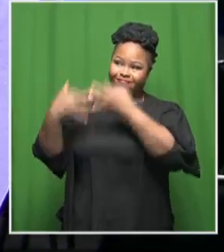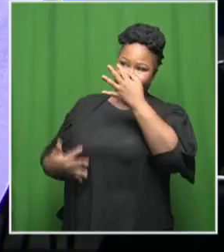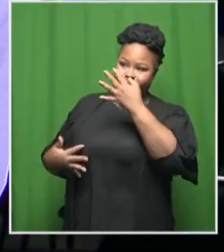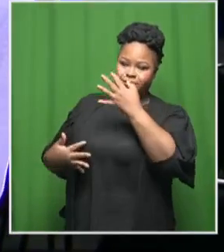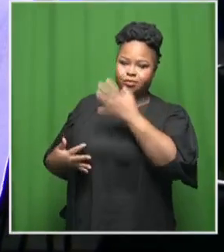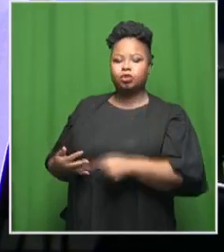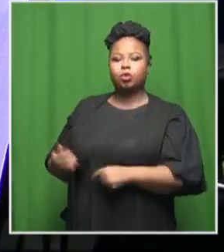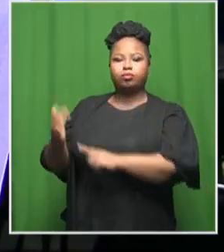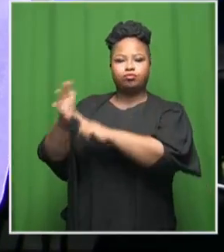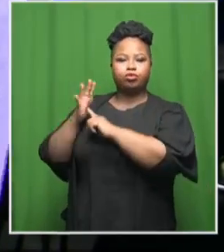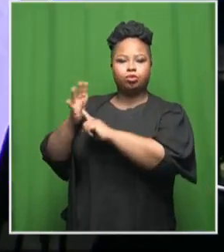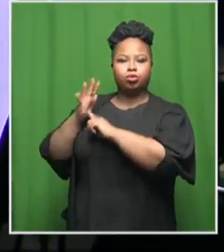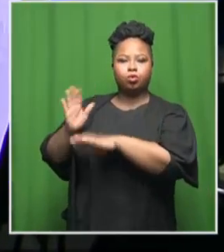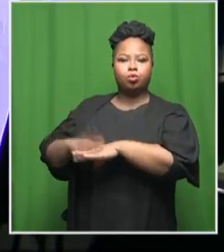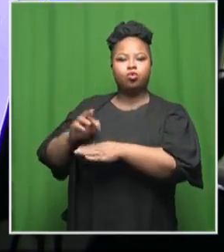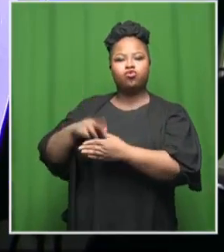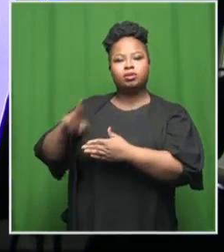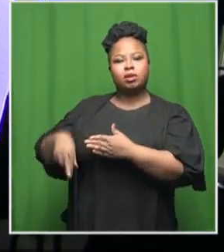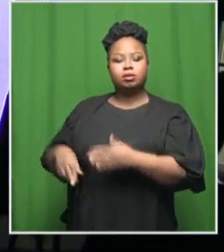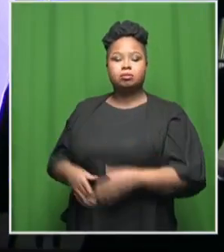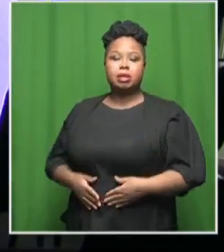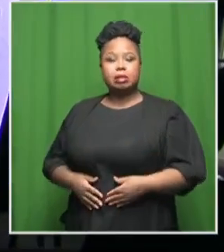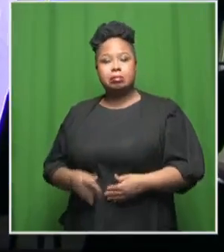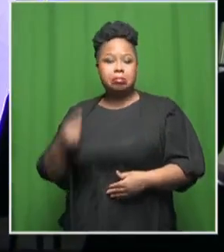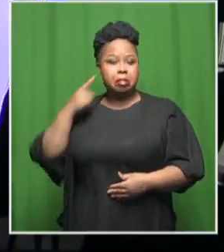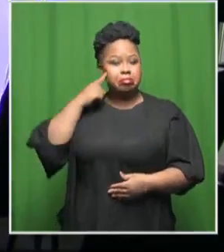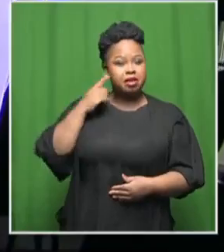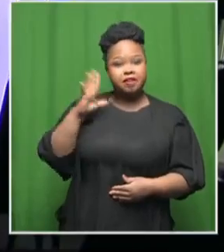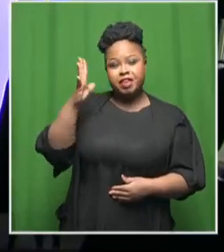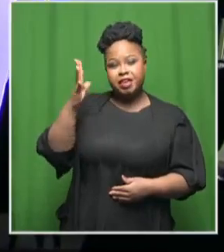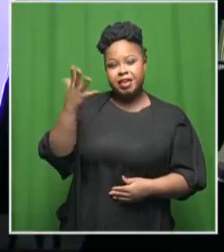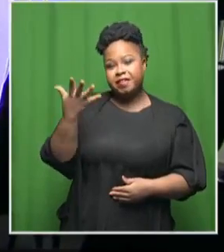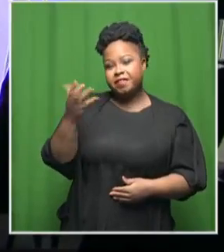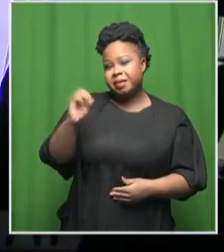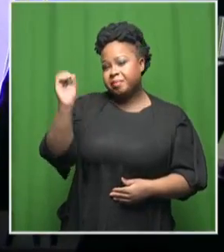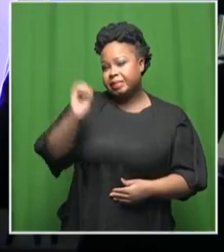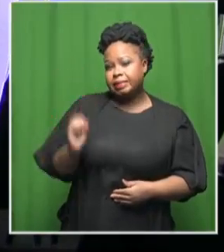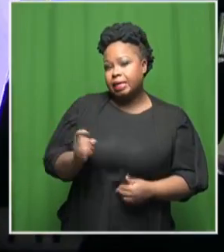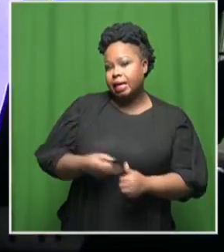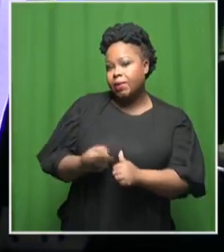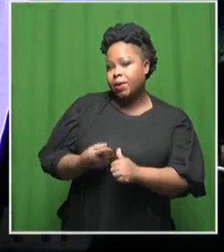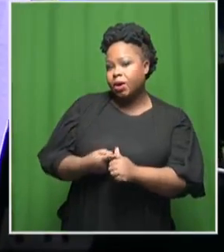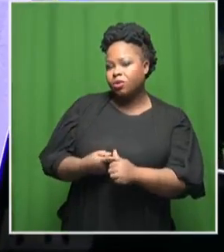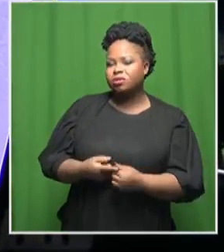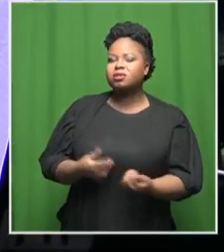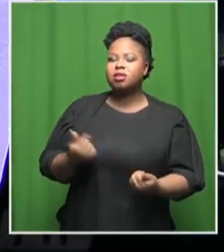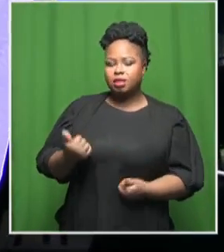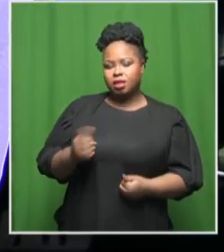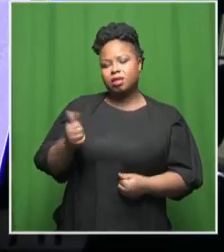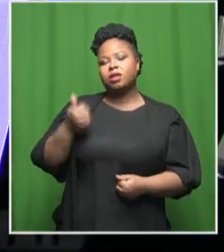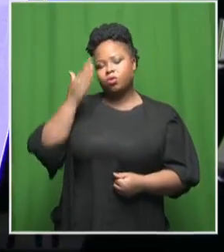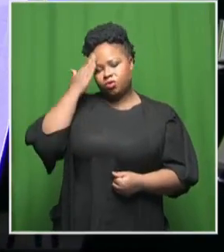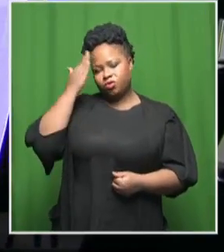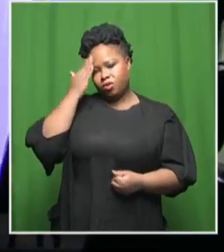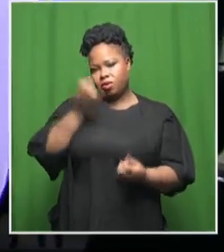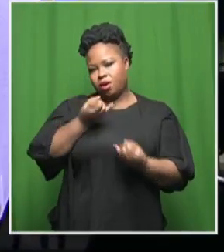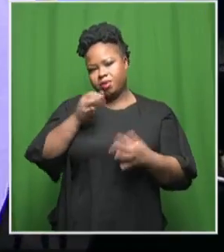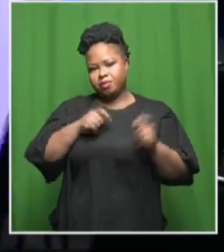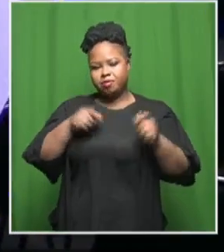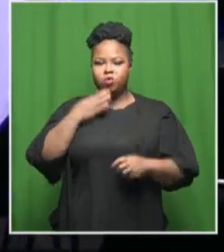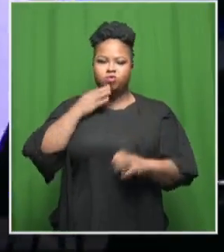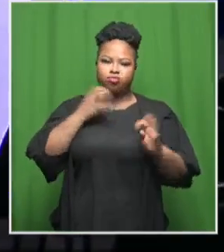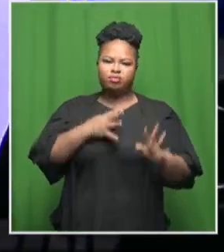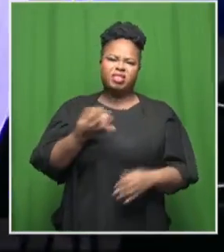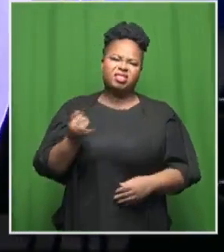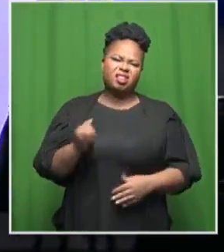And I'd probably say once we're midway, we should have an indication as far as voter turnout is concerned. But it's